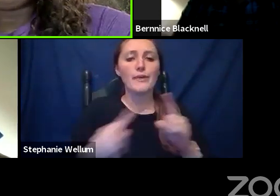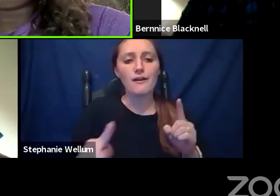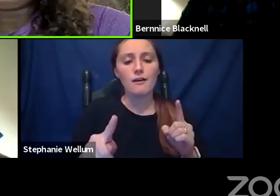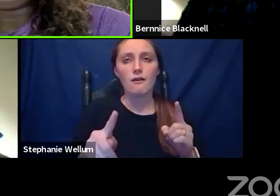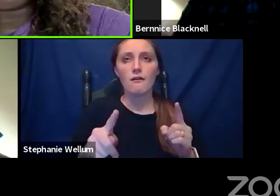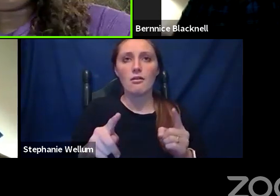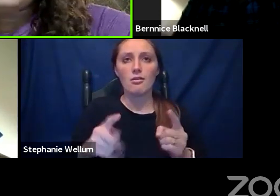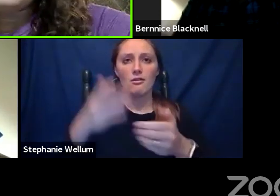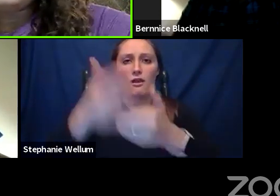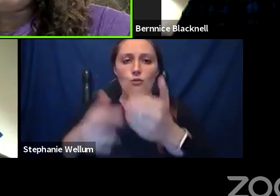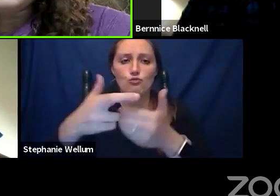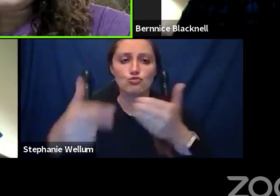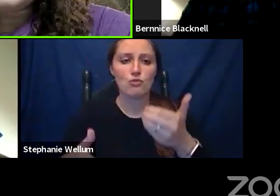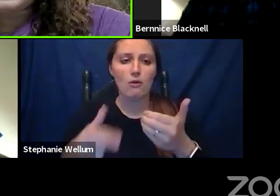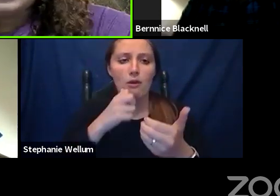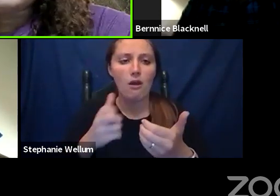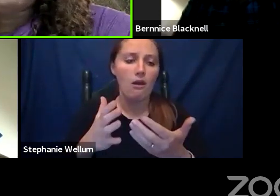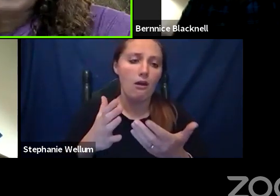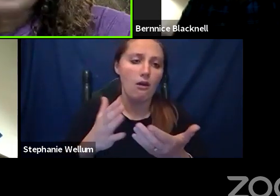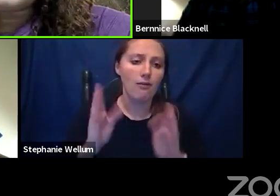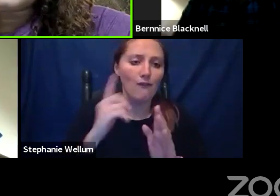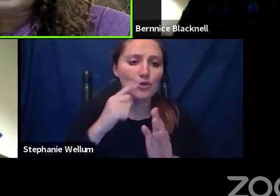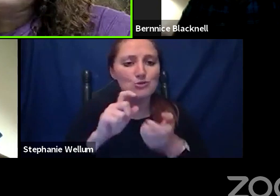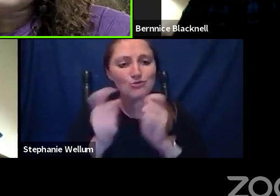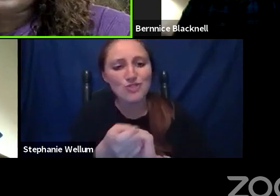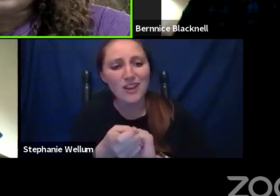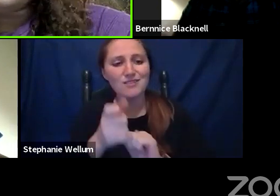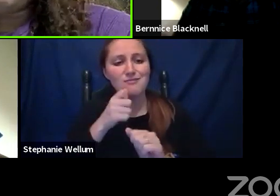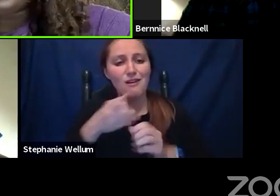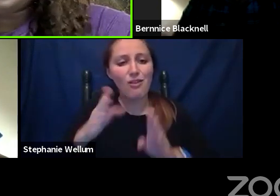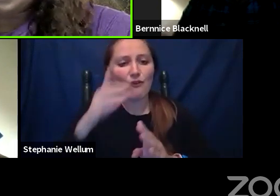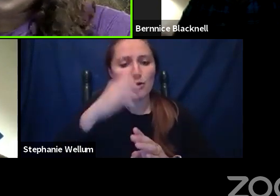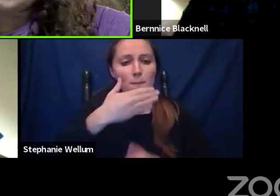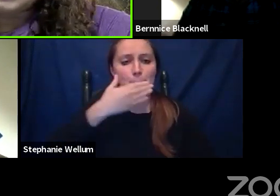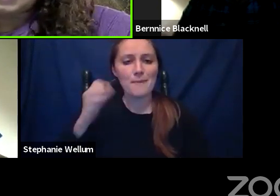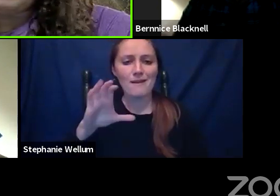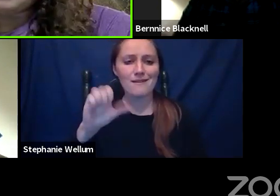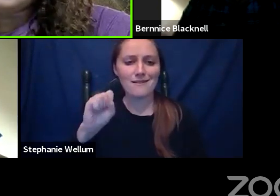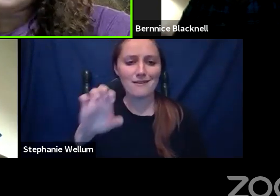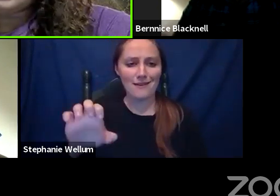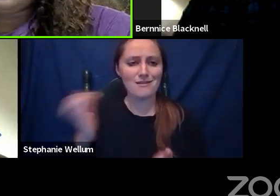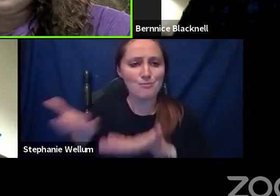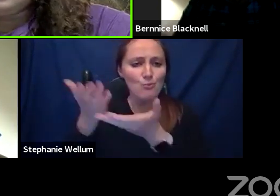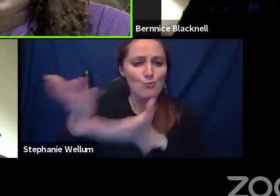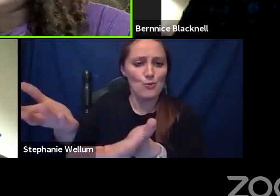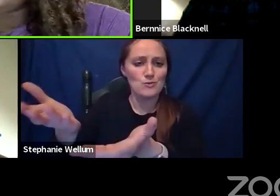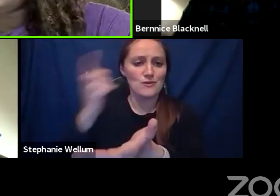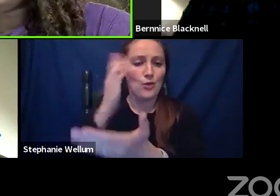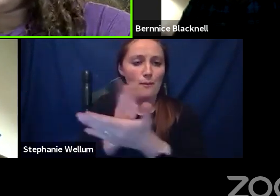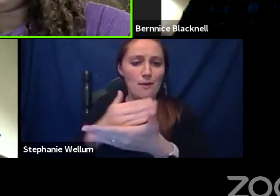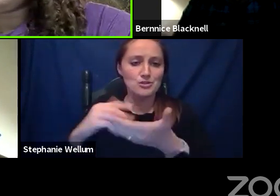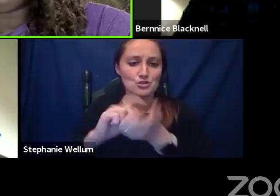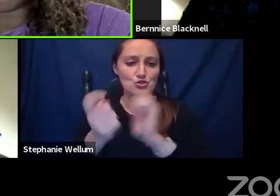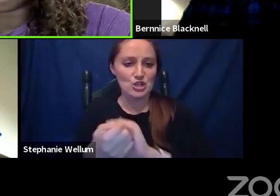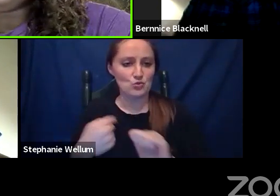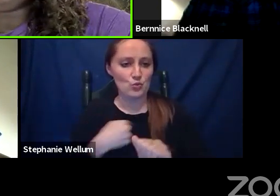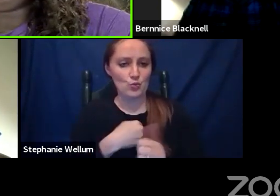feedback or set us up for making the best case for ourselves on the budget changes that we want to see. And so I